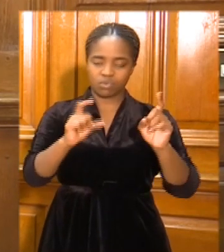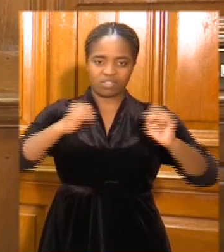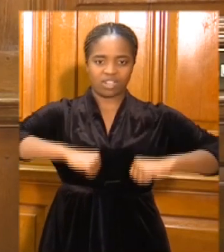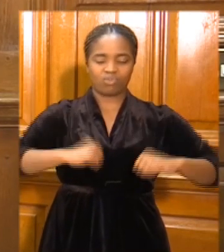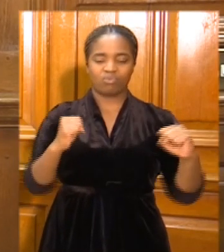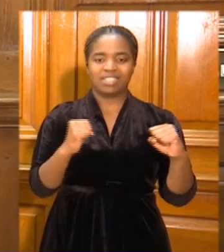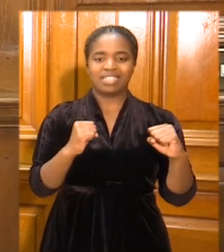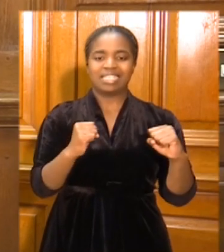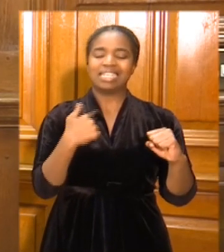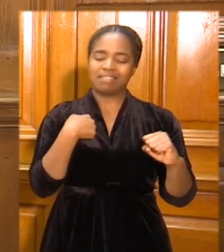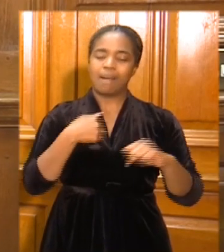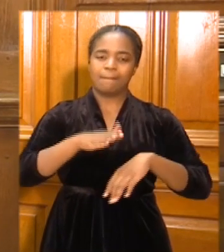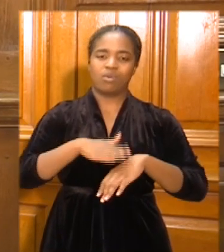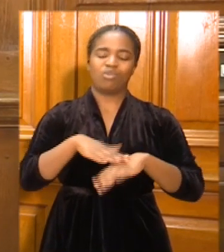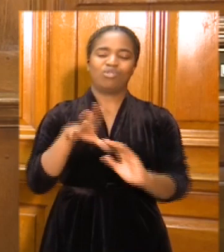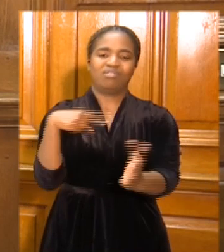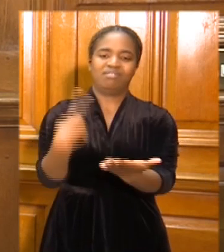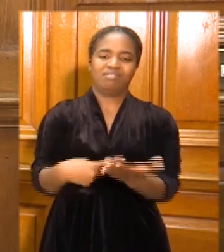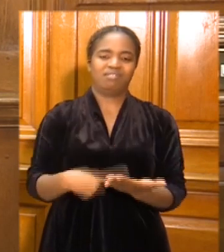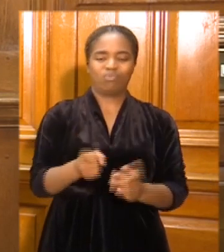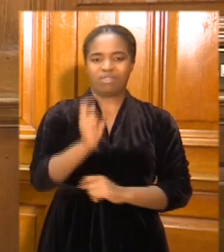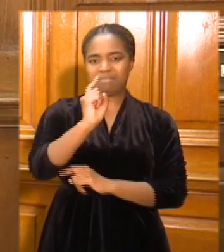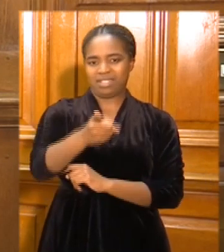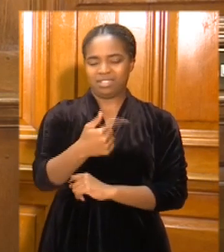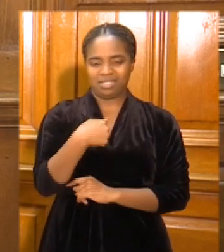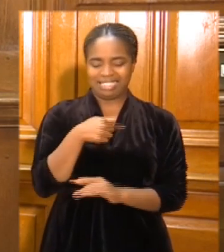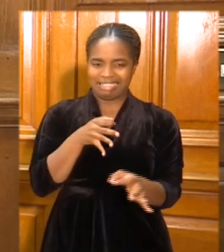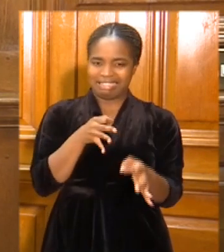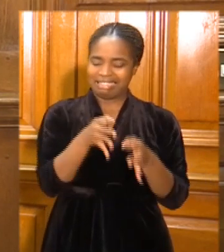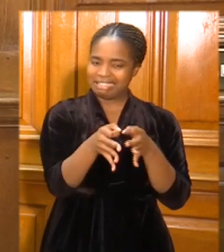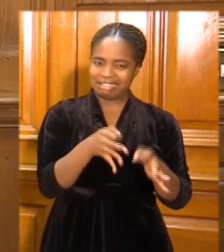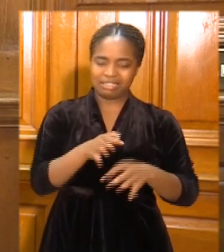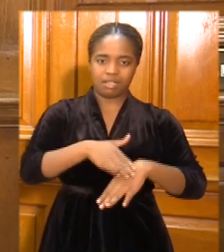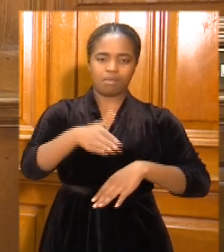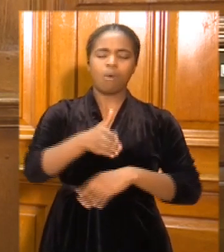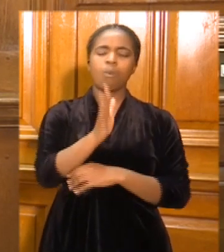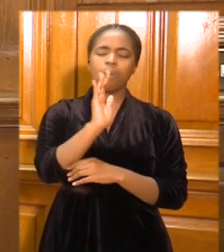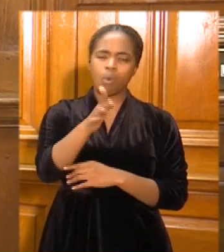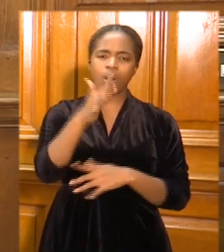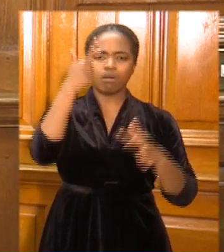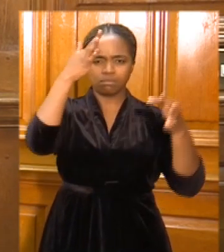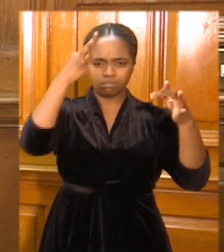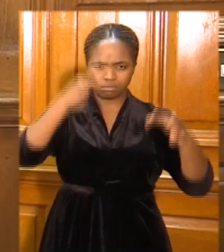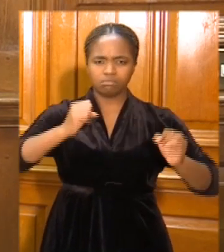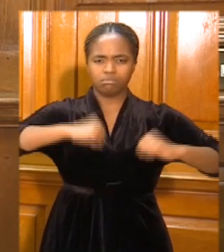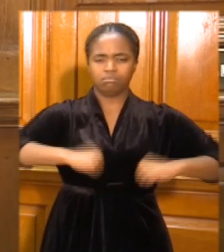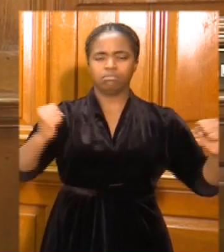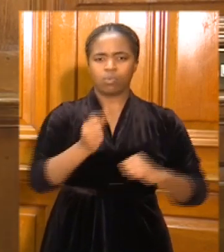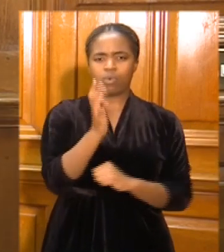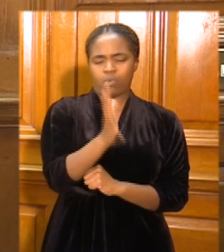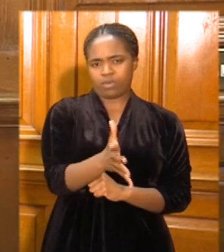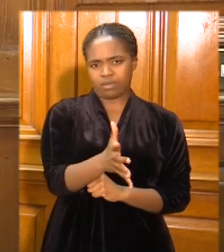have further discussions on this issue and are confident that we will find a workable